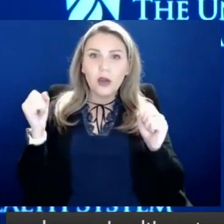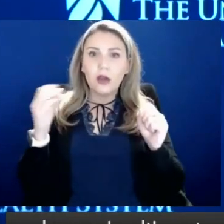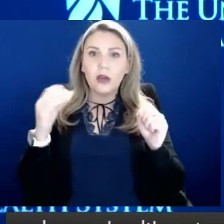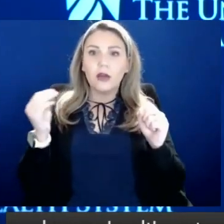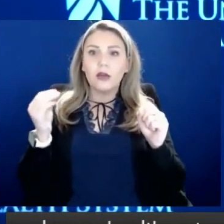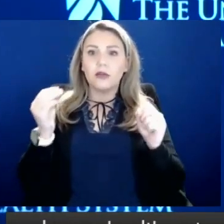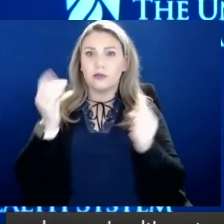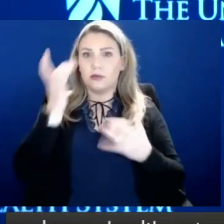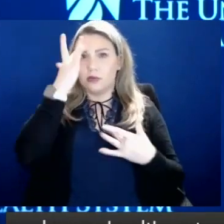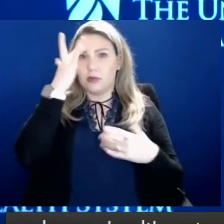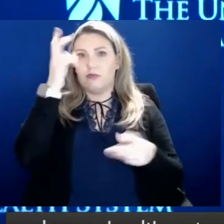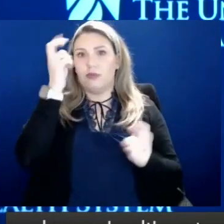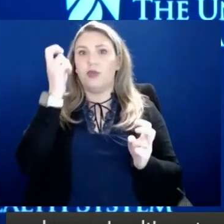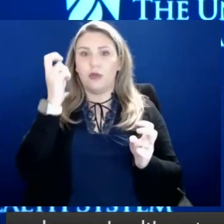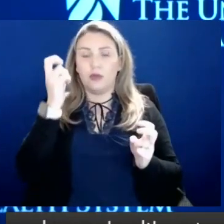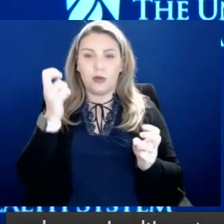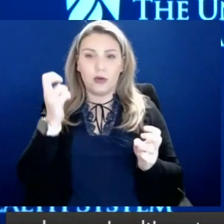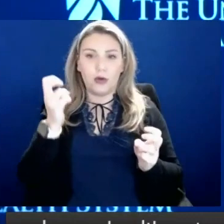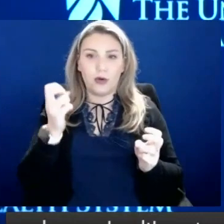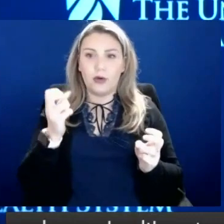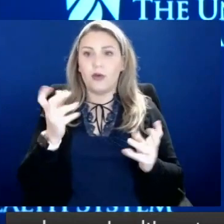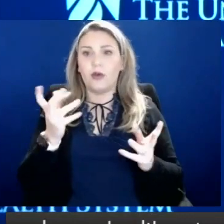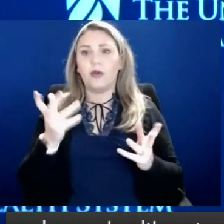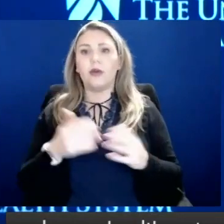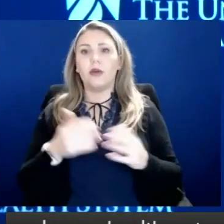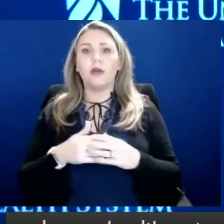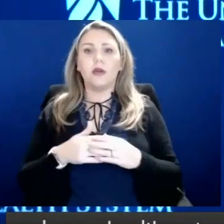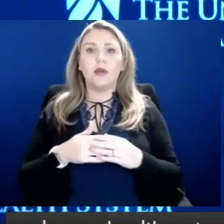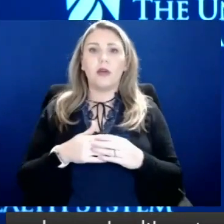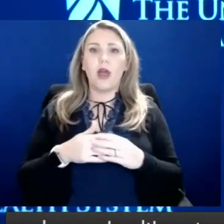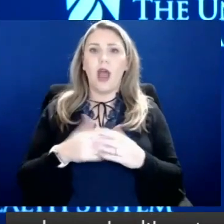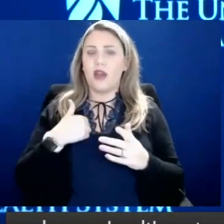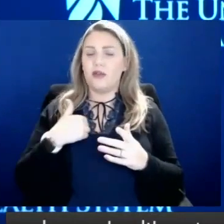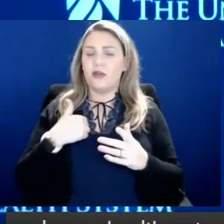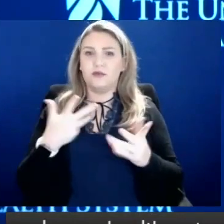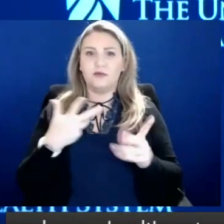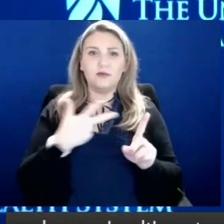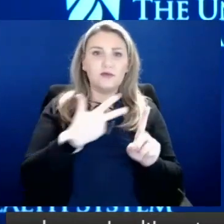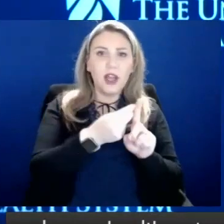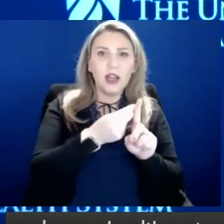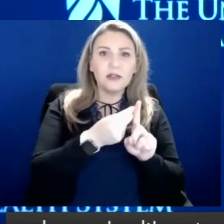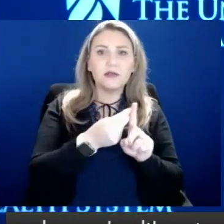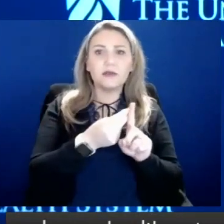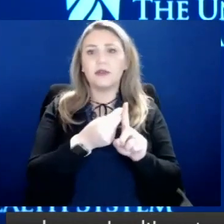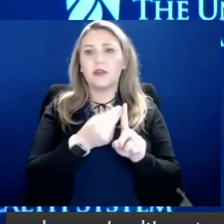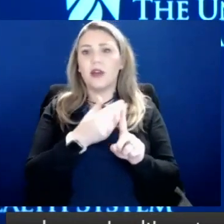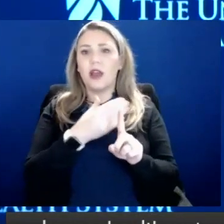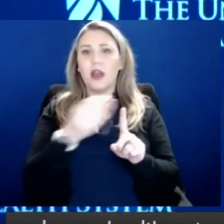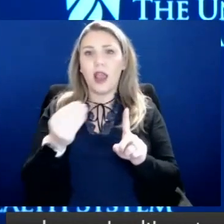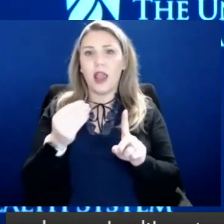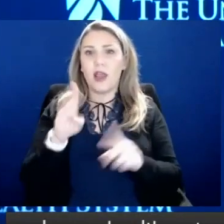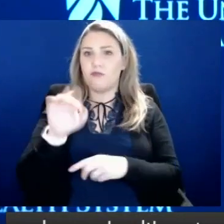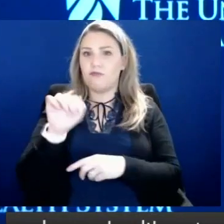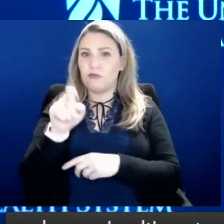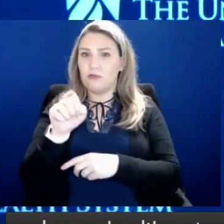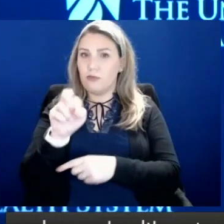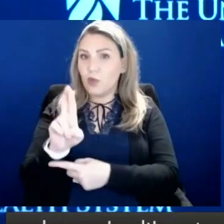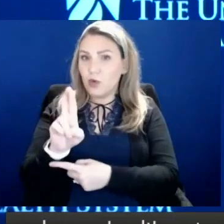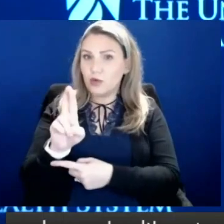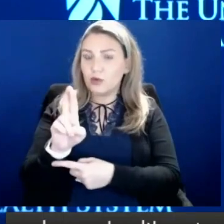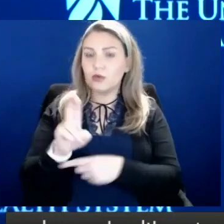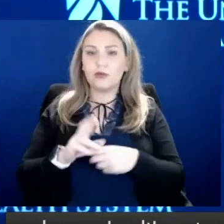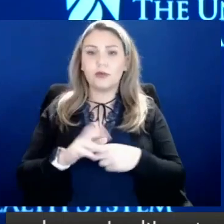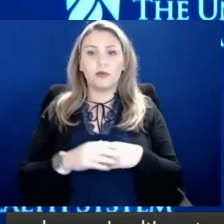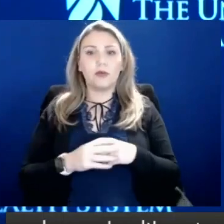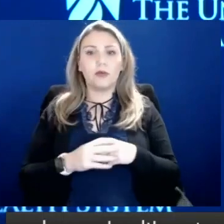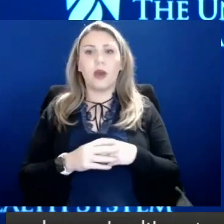got so quickly, being vaccinated, 2 shots and boosted. And I was